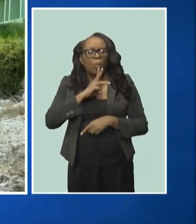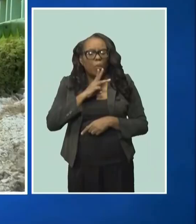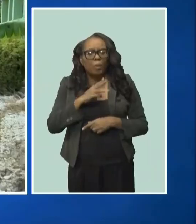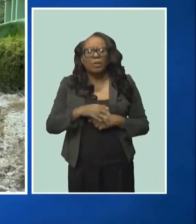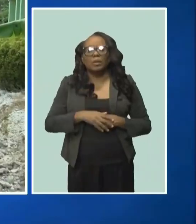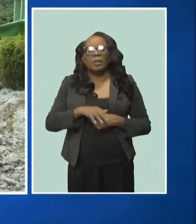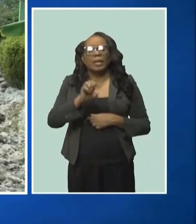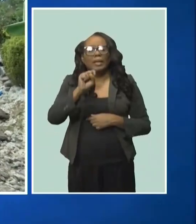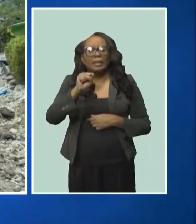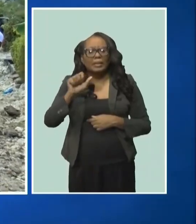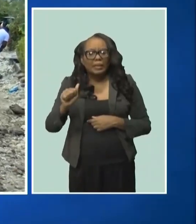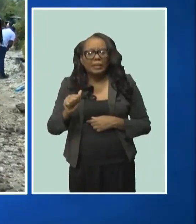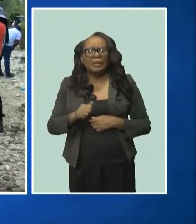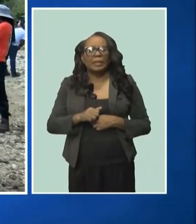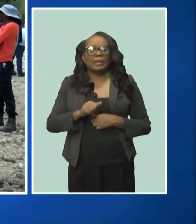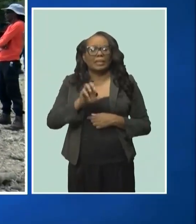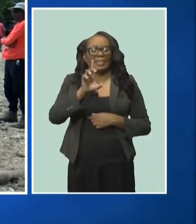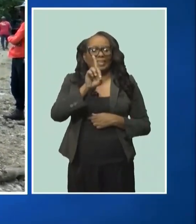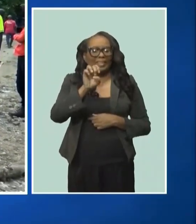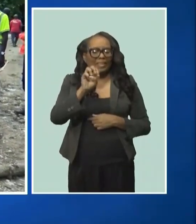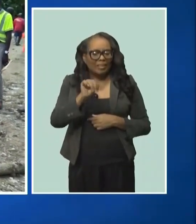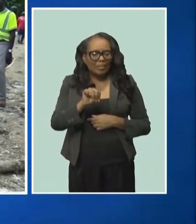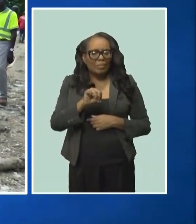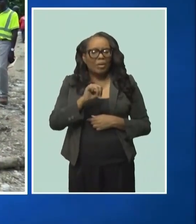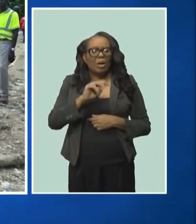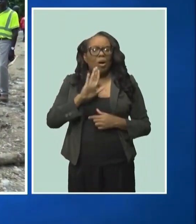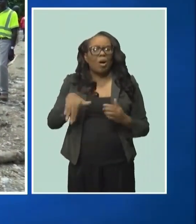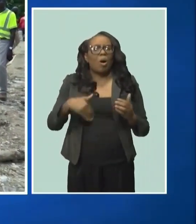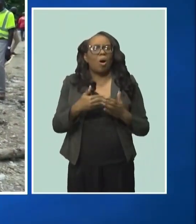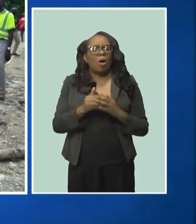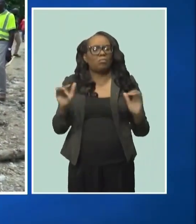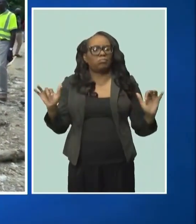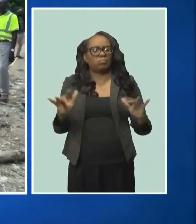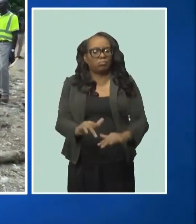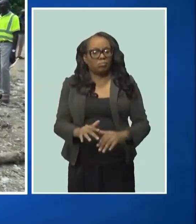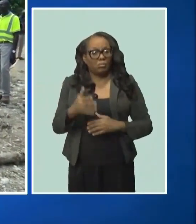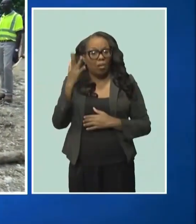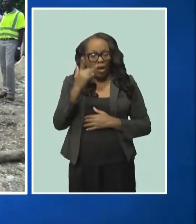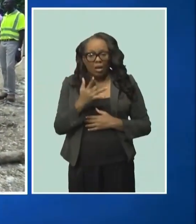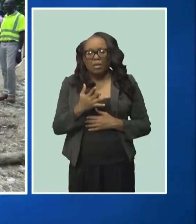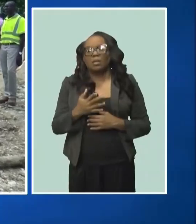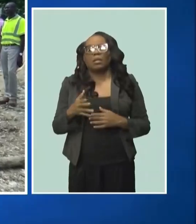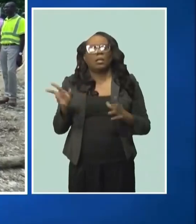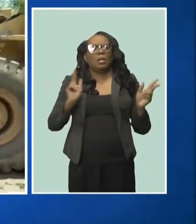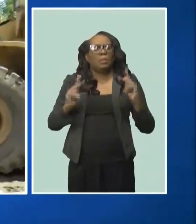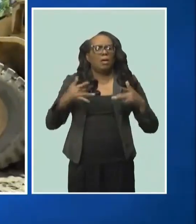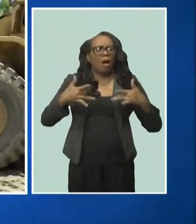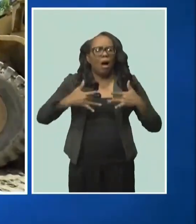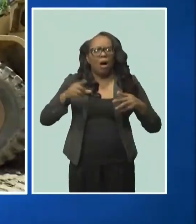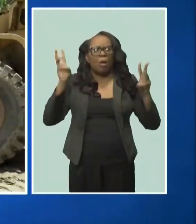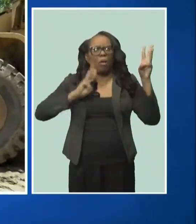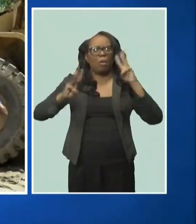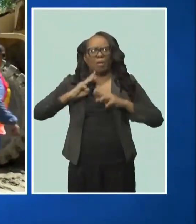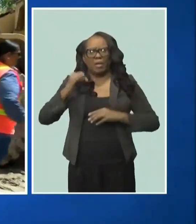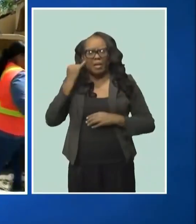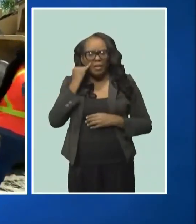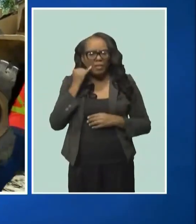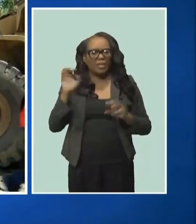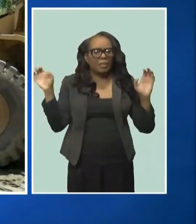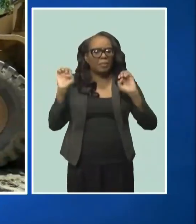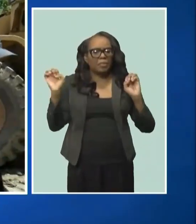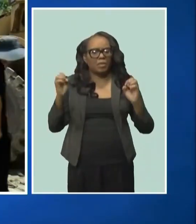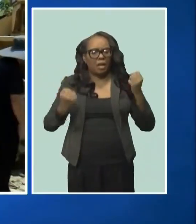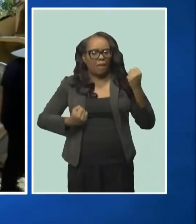and the Department of Emergency Management. The site visit was called to address residents' concerns about whether sanitation and